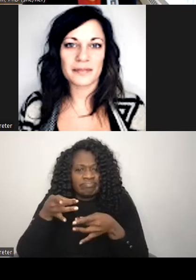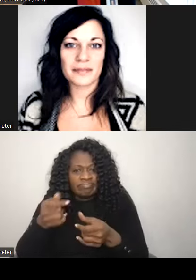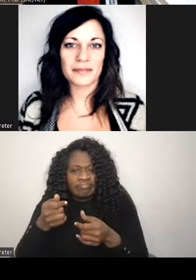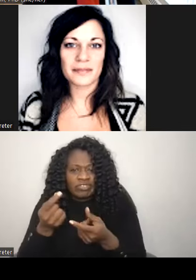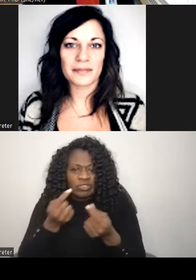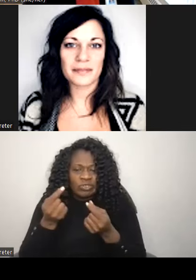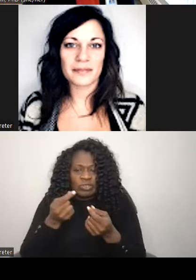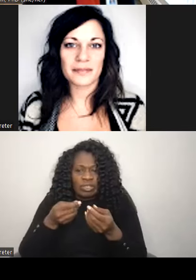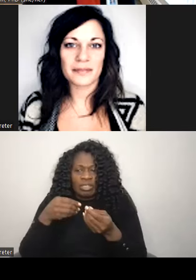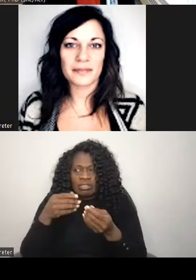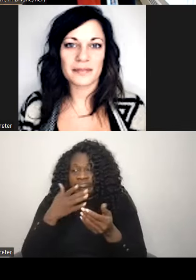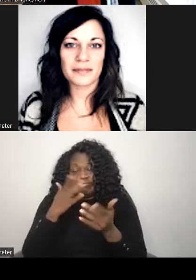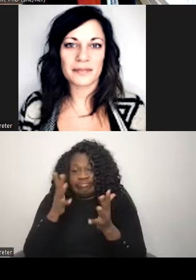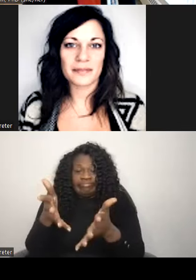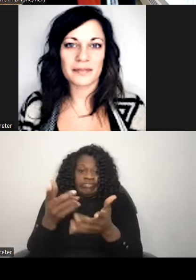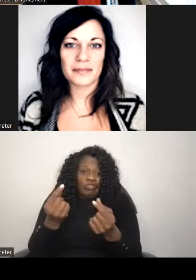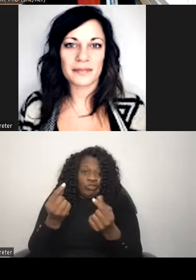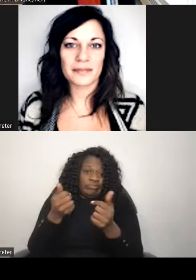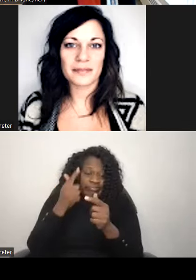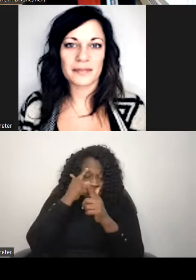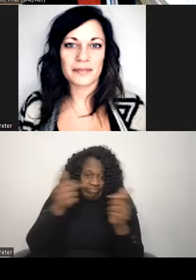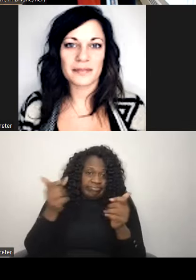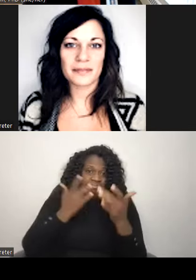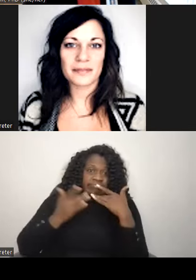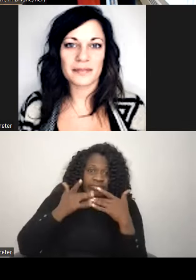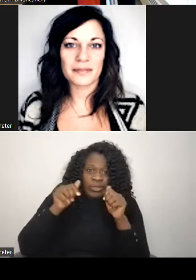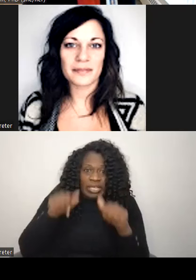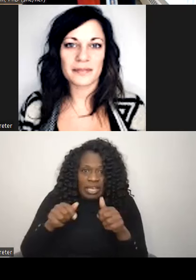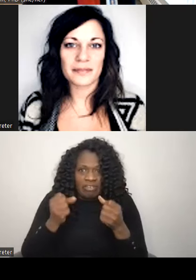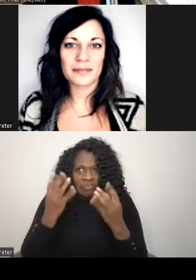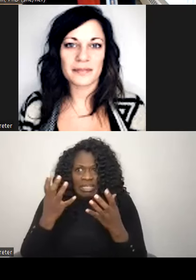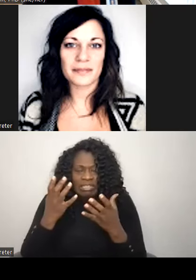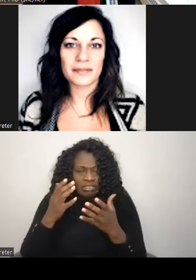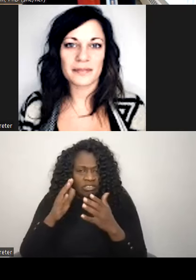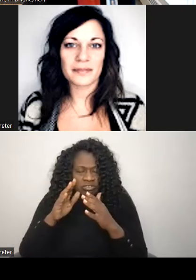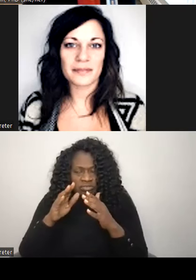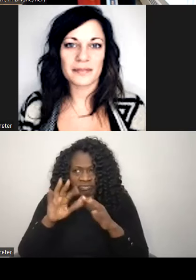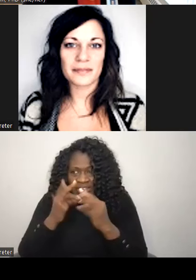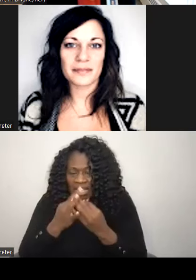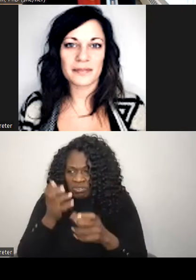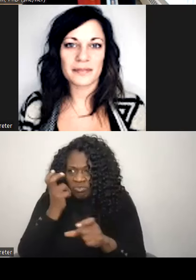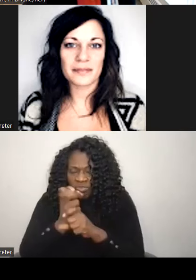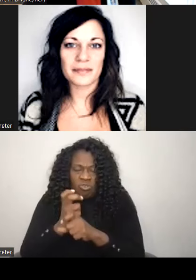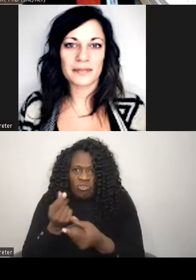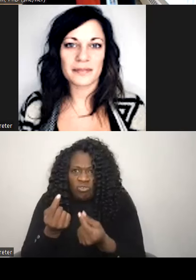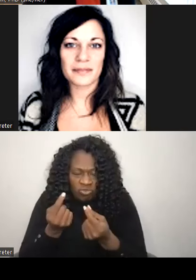best they could. But it was hard for many families with children who had neurodevelopmental